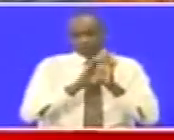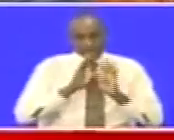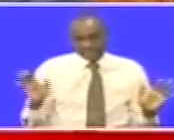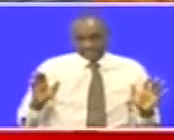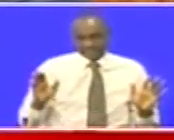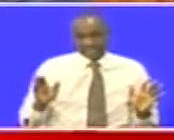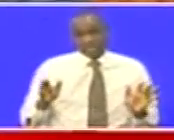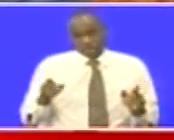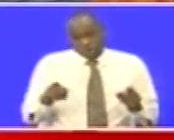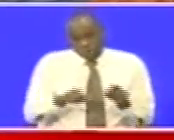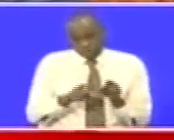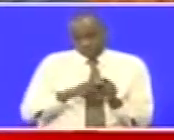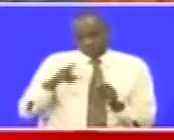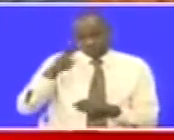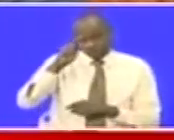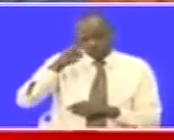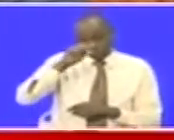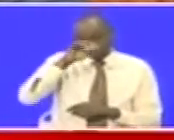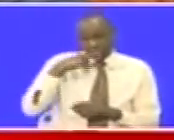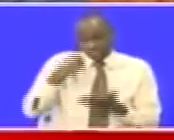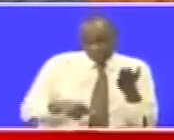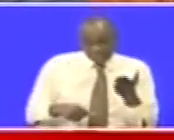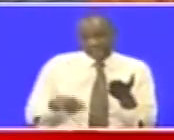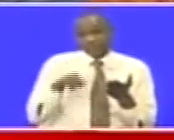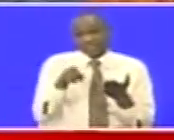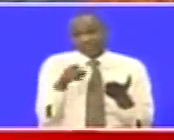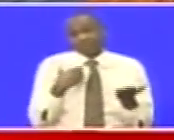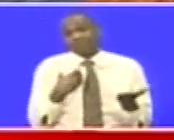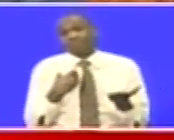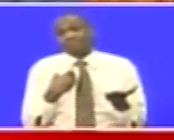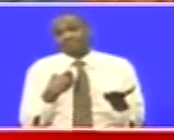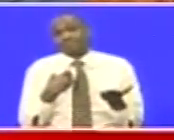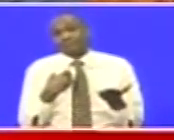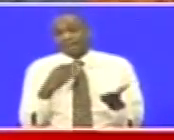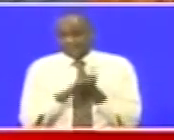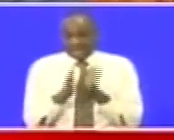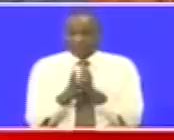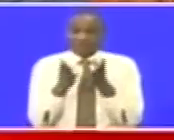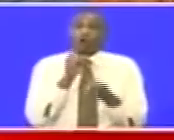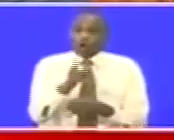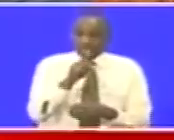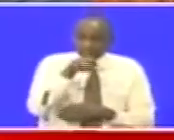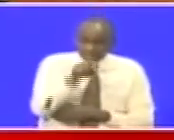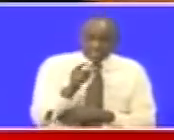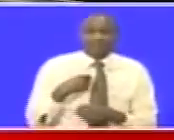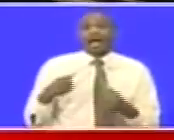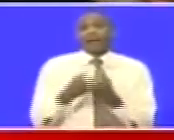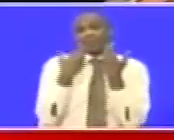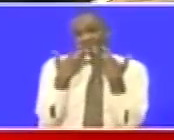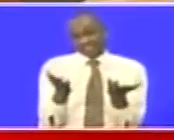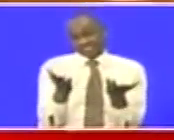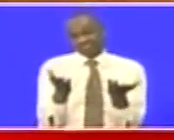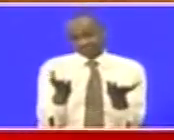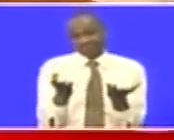by Njoki Ndungu have been vacated. In other words, in simpler terms for you, those orders have been thrown out.